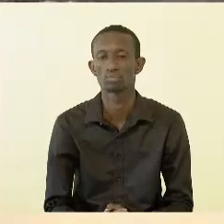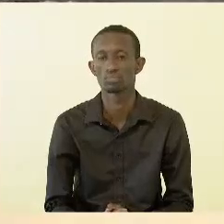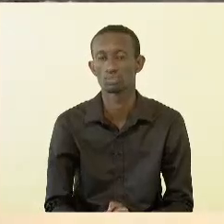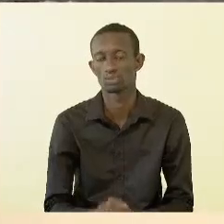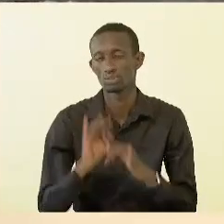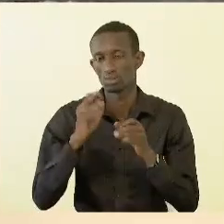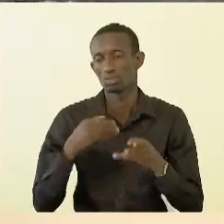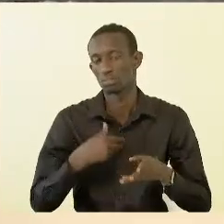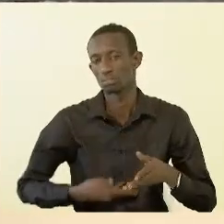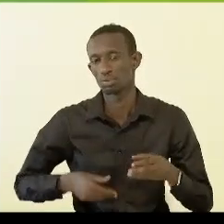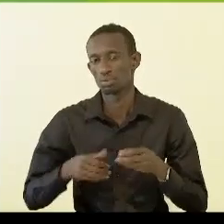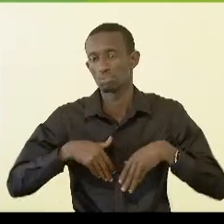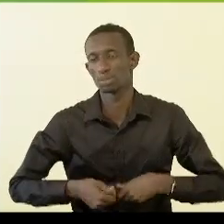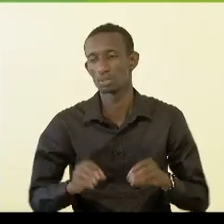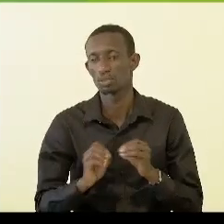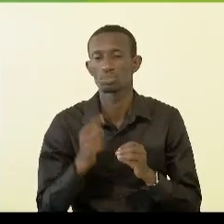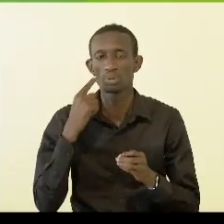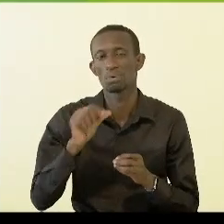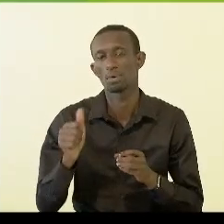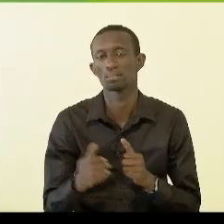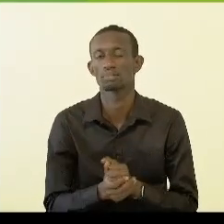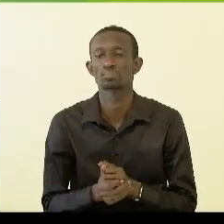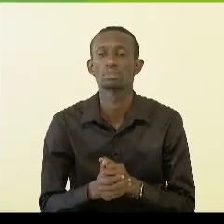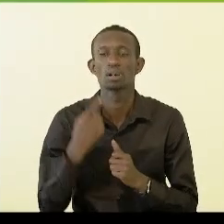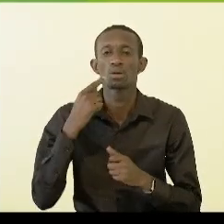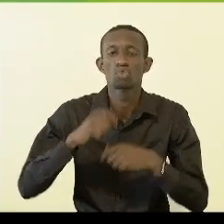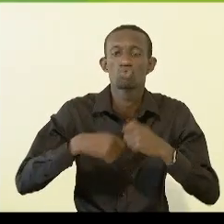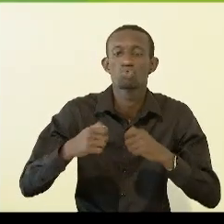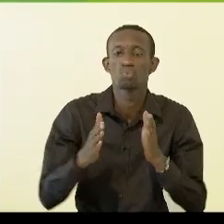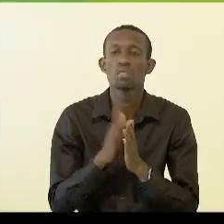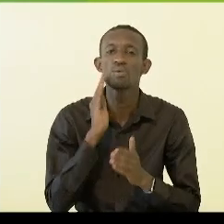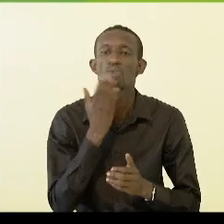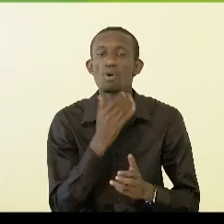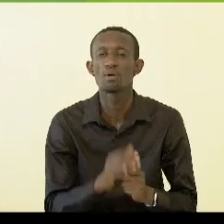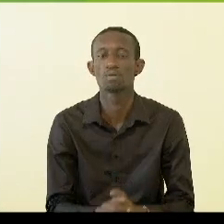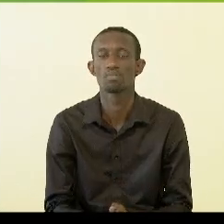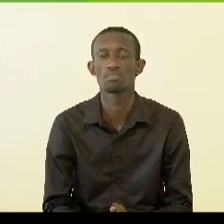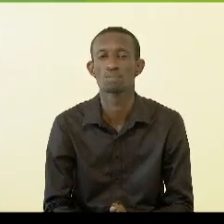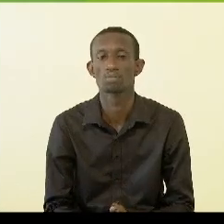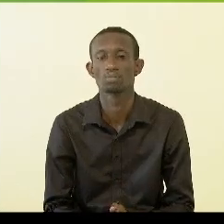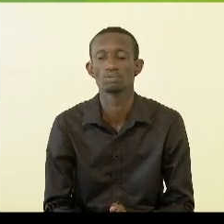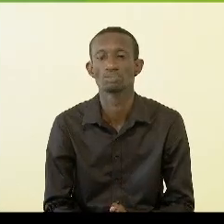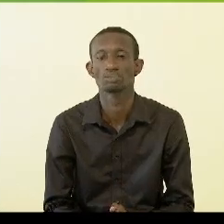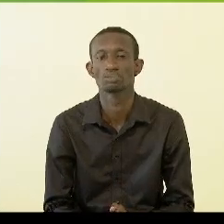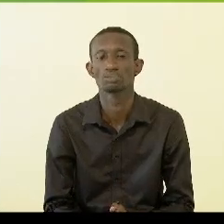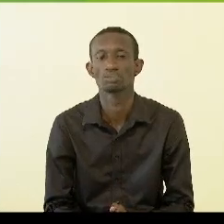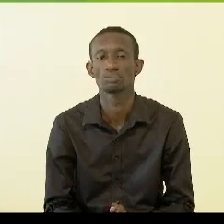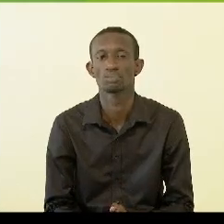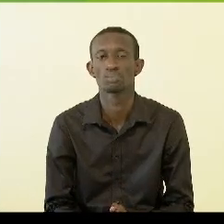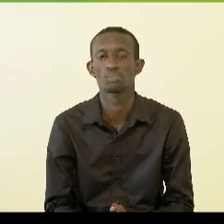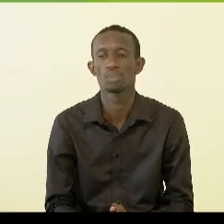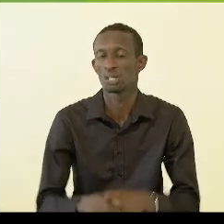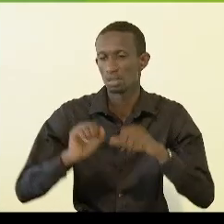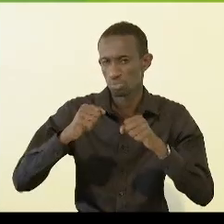methods. I've just talked about that, the reaction with water, giving up this colorless gas. So you can be